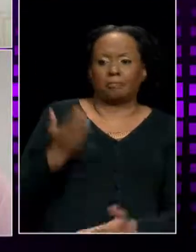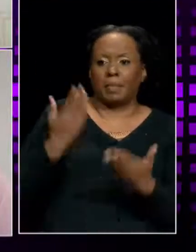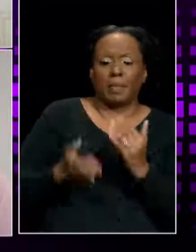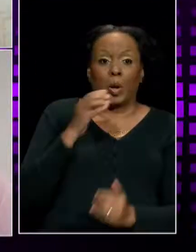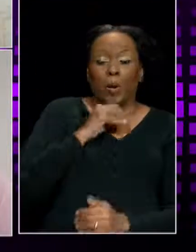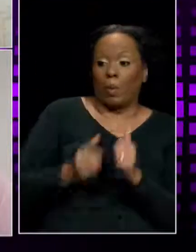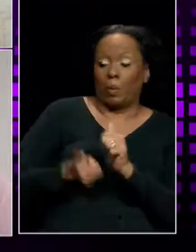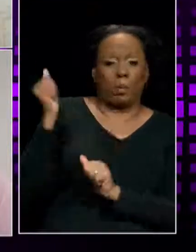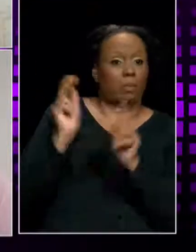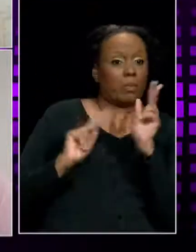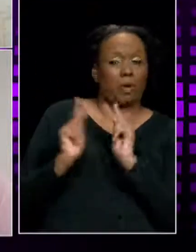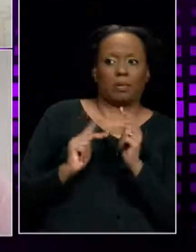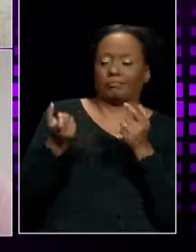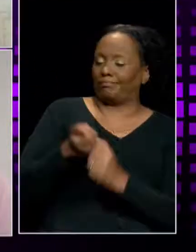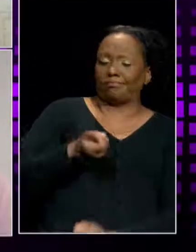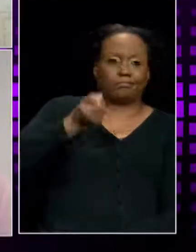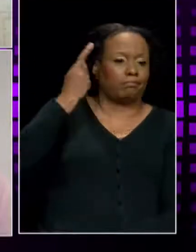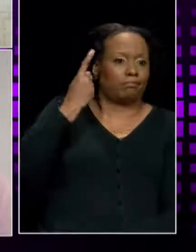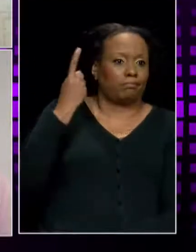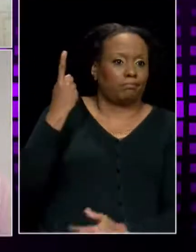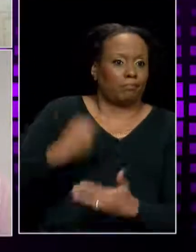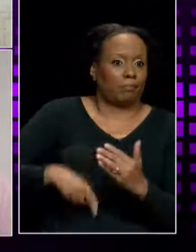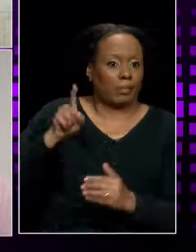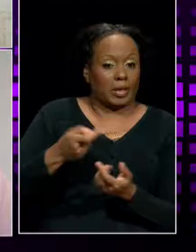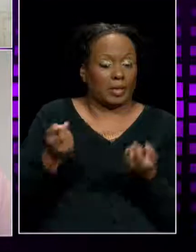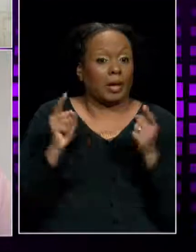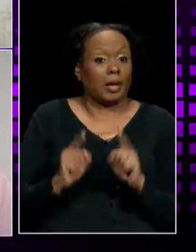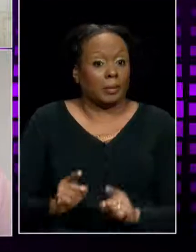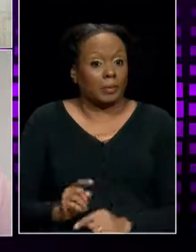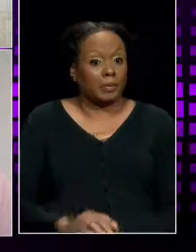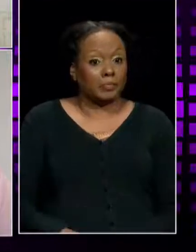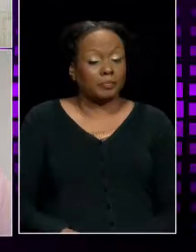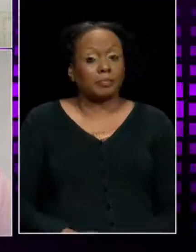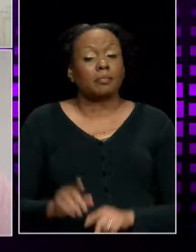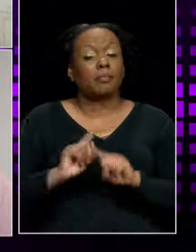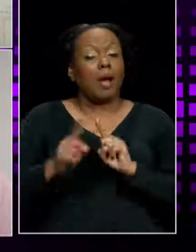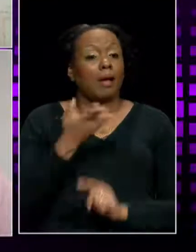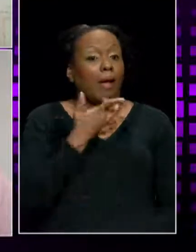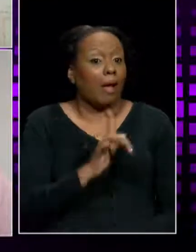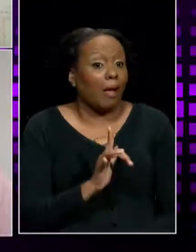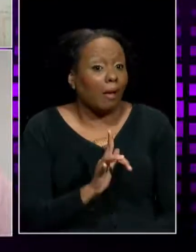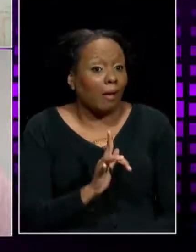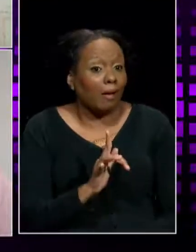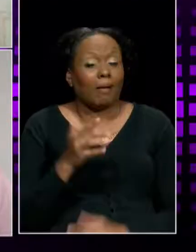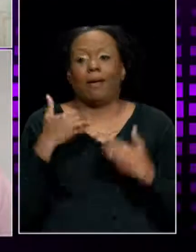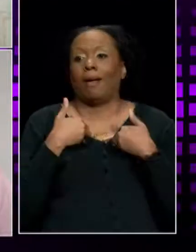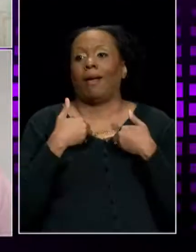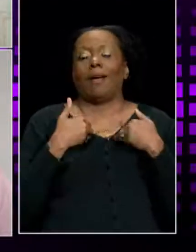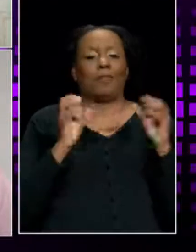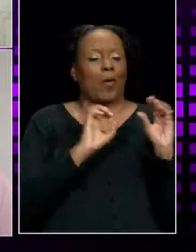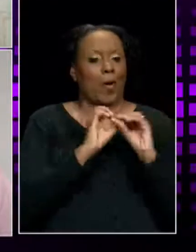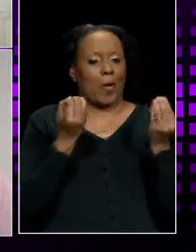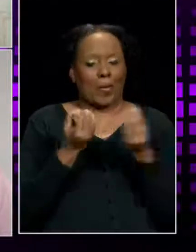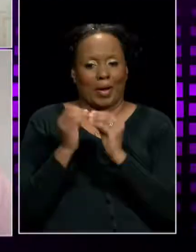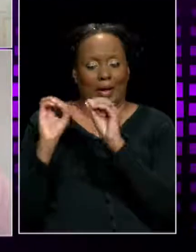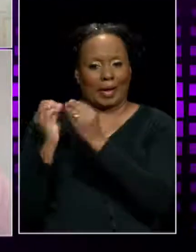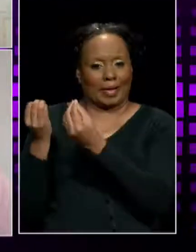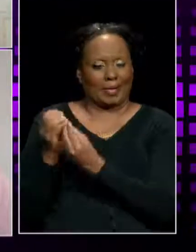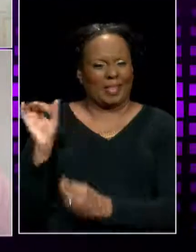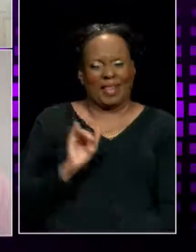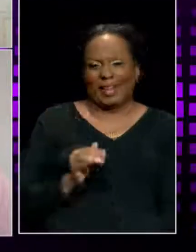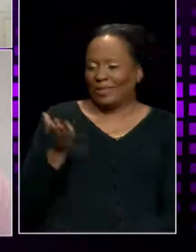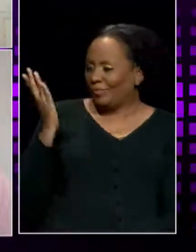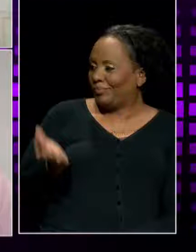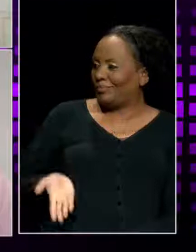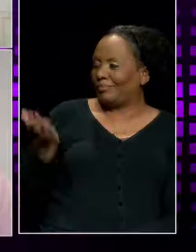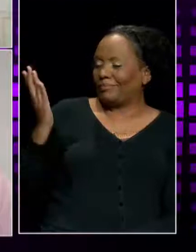persons may not understand what needs to happen for our community. But luckily we have organizations like U Report who helps to pull